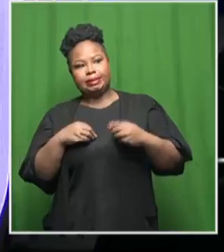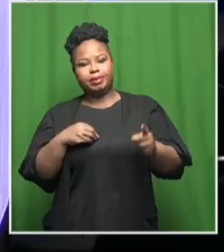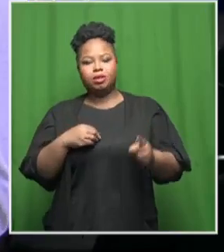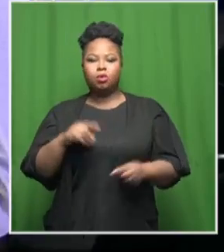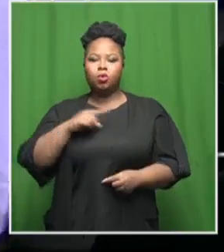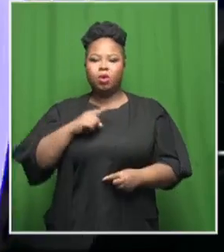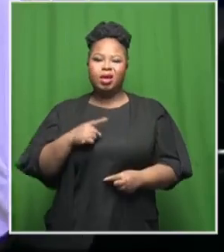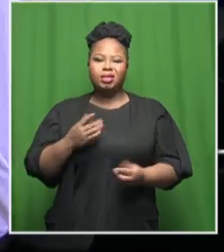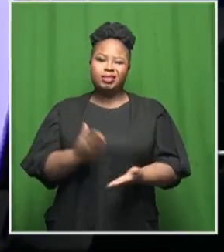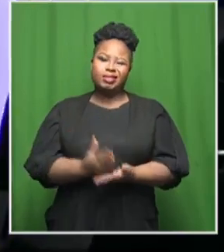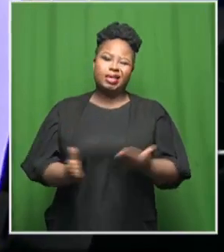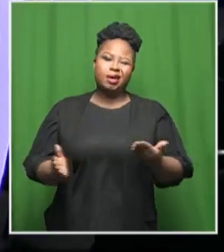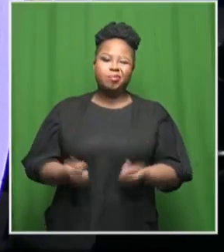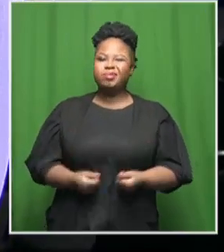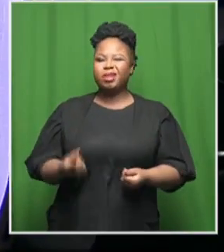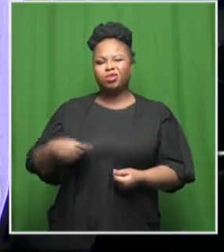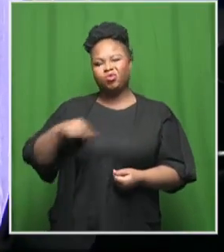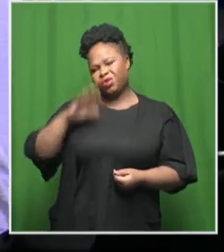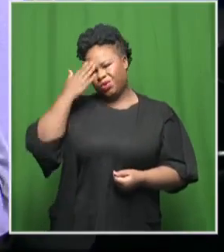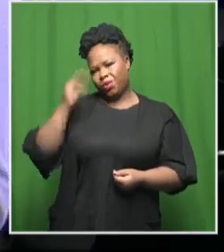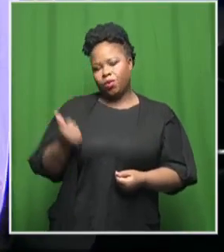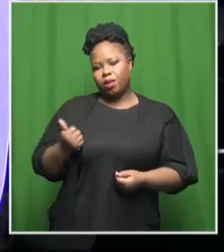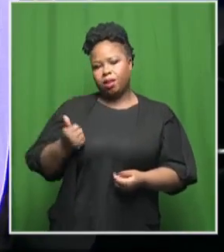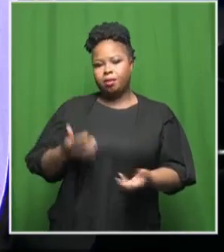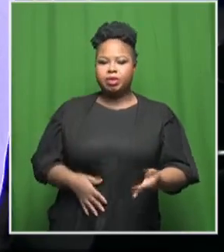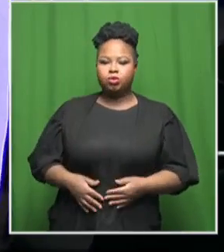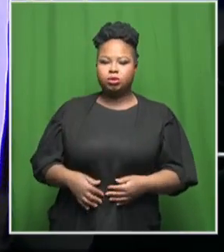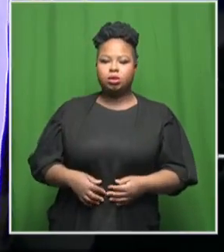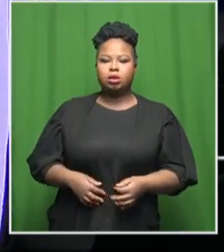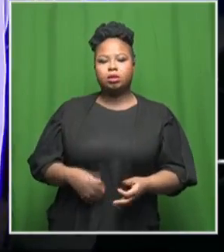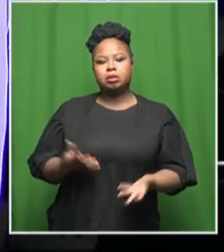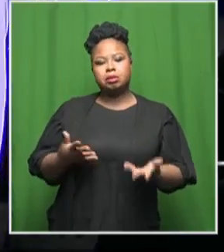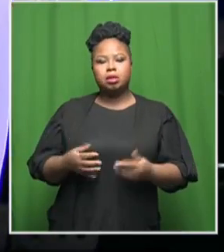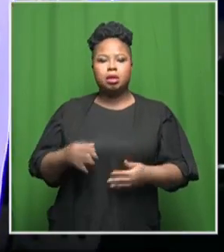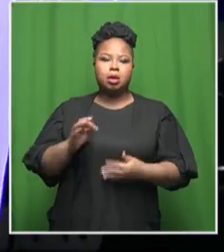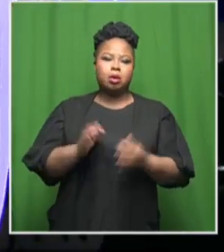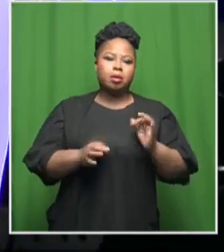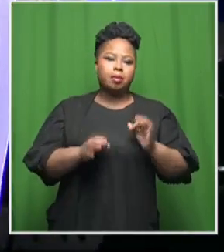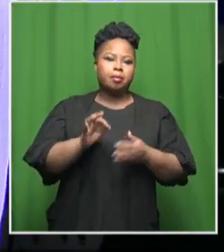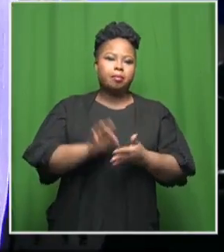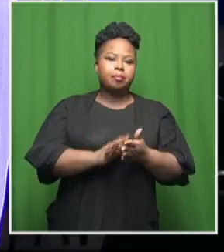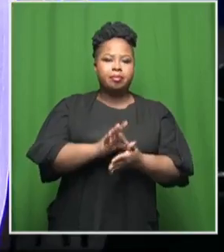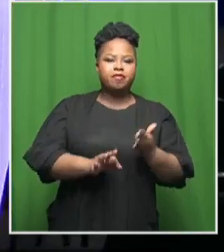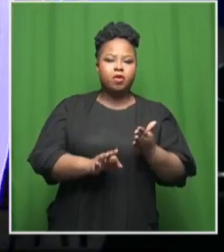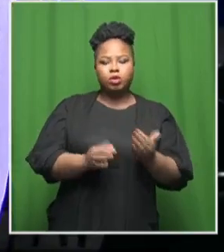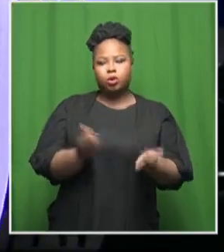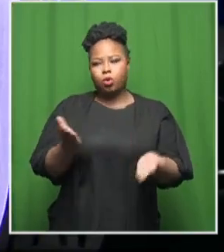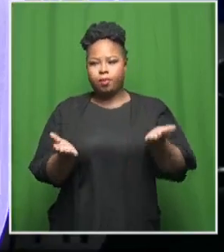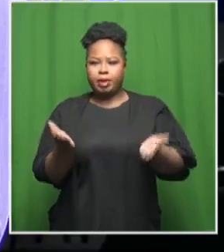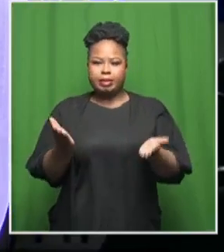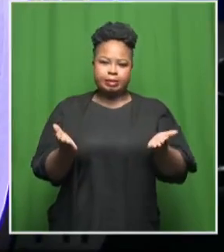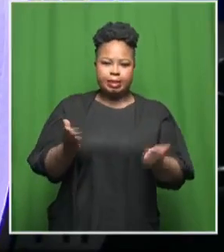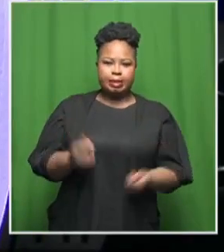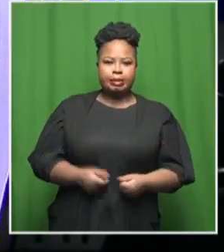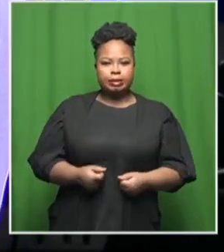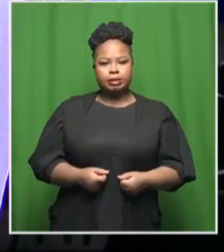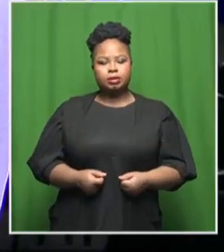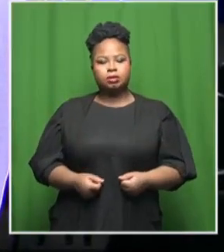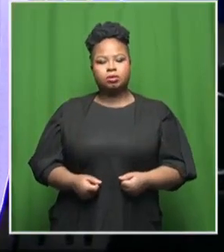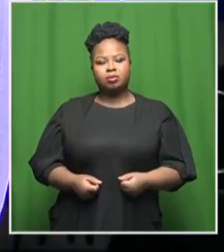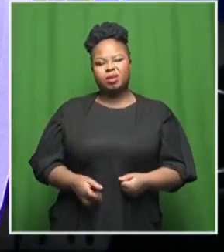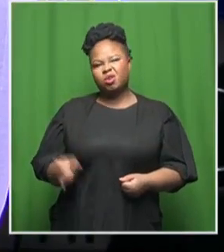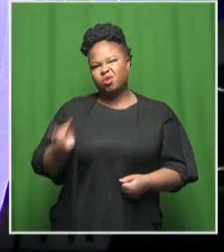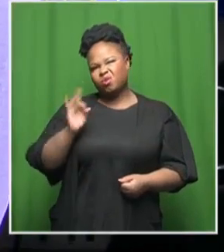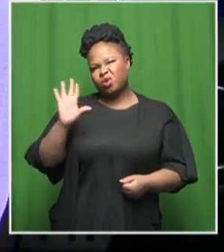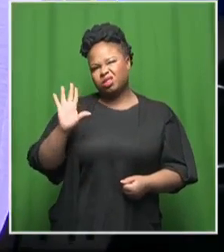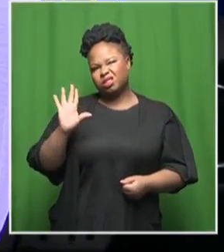set, some obvious ones, party vote comparison across ballots, for example. And only once